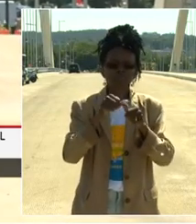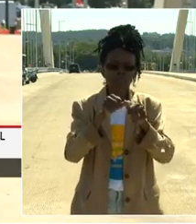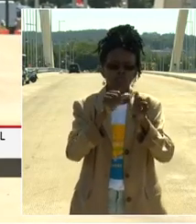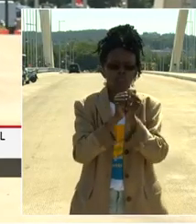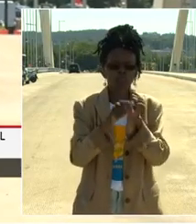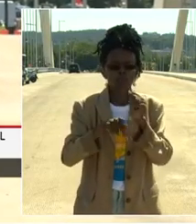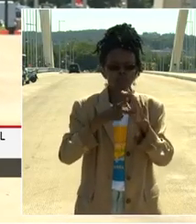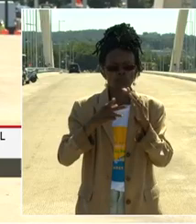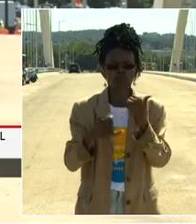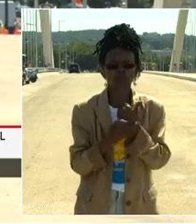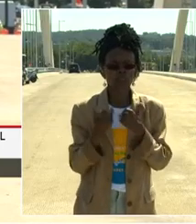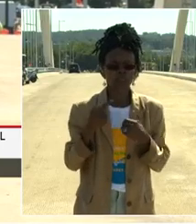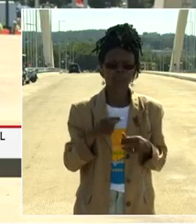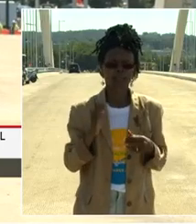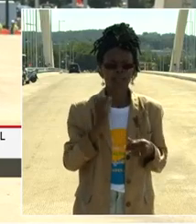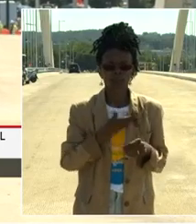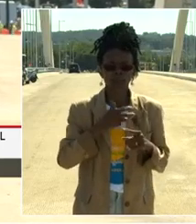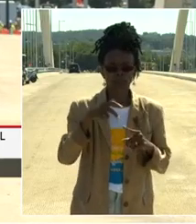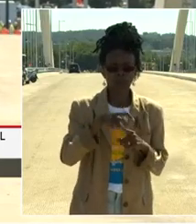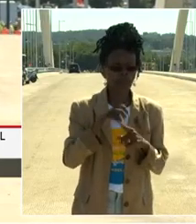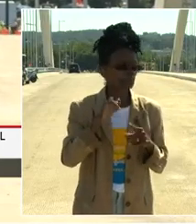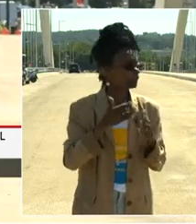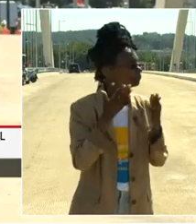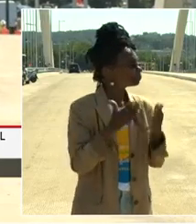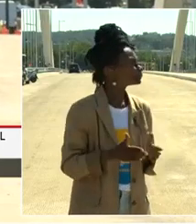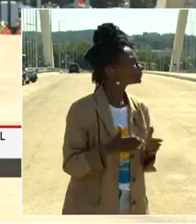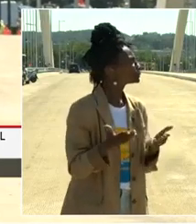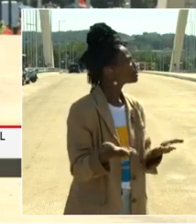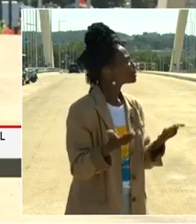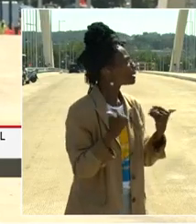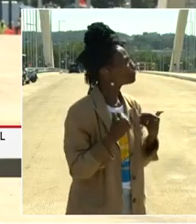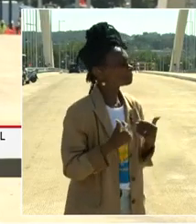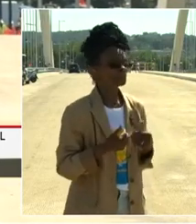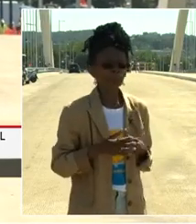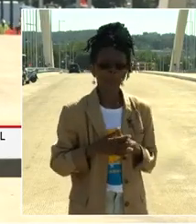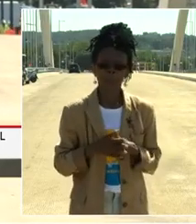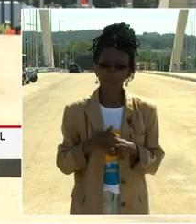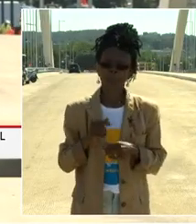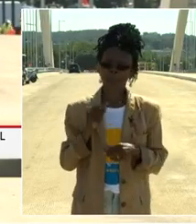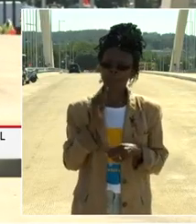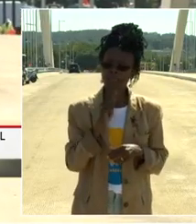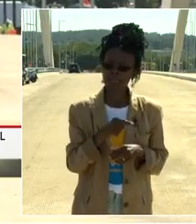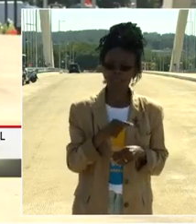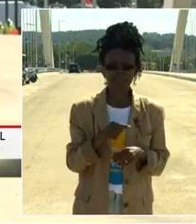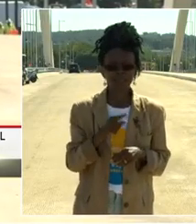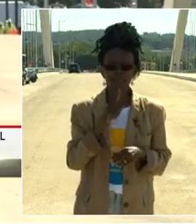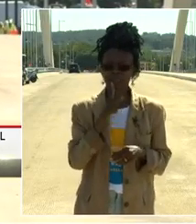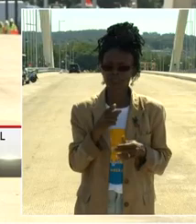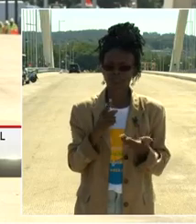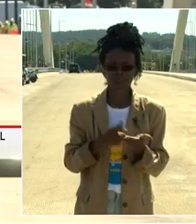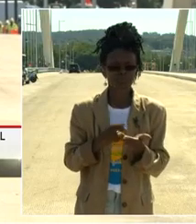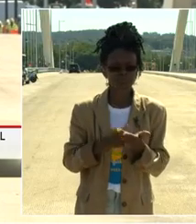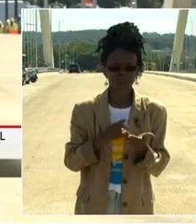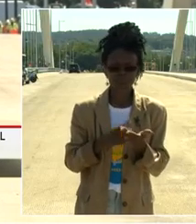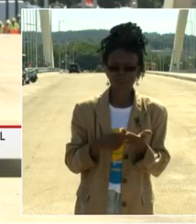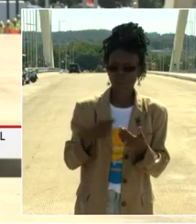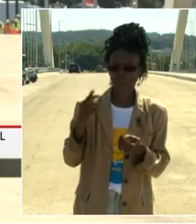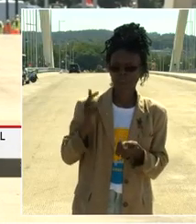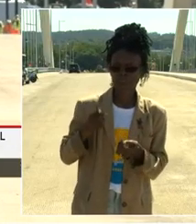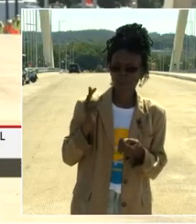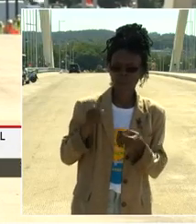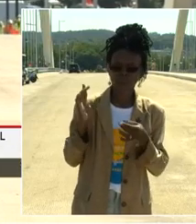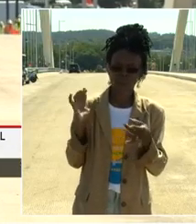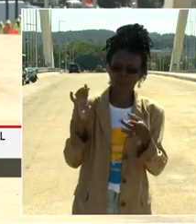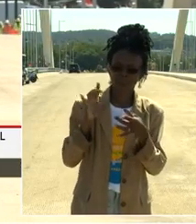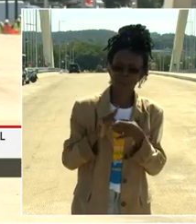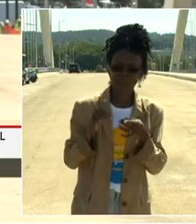on the Hill, who can give you the very tortured history of how we got the